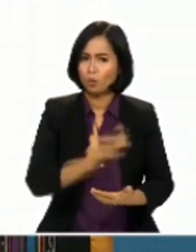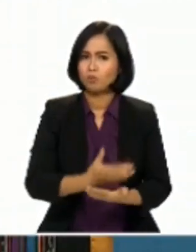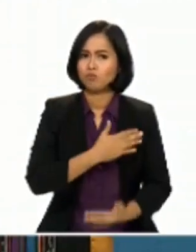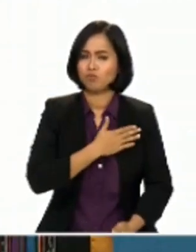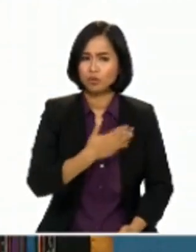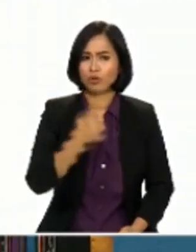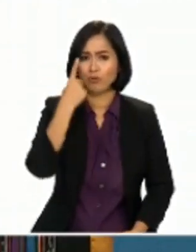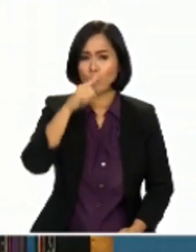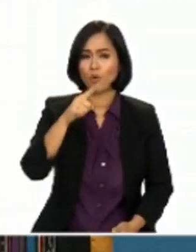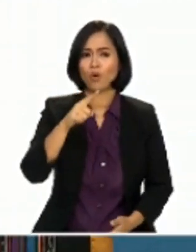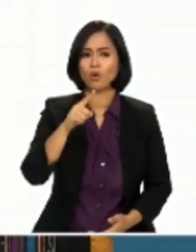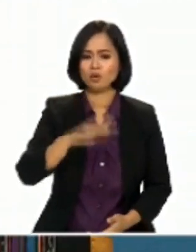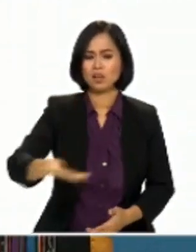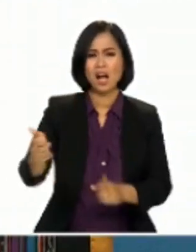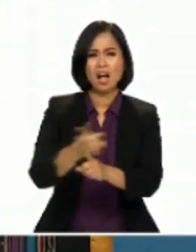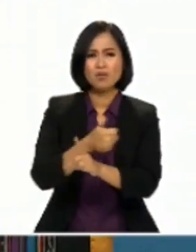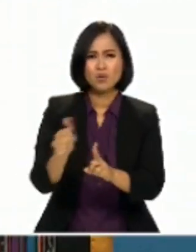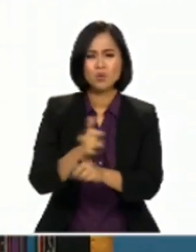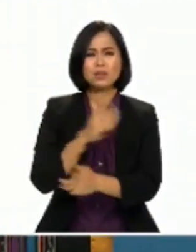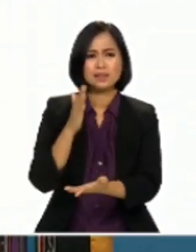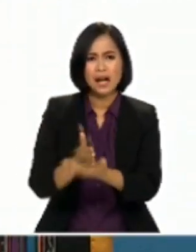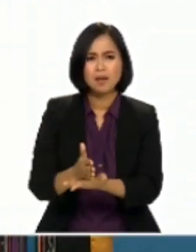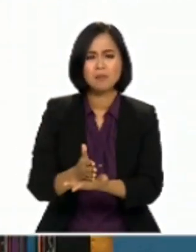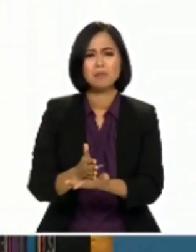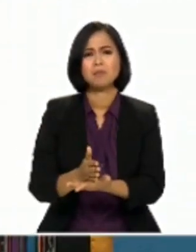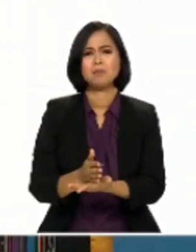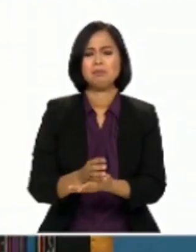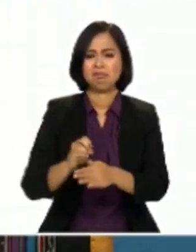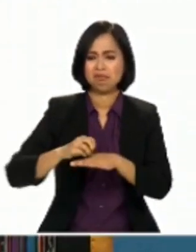to stop abuses inflicted